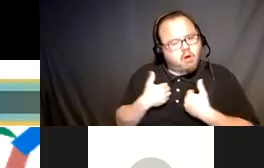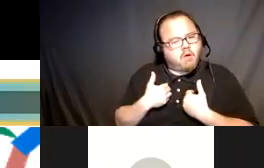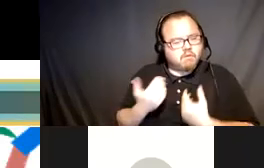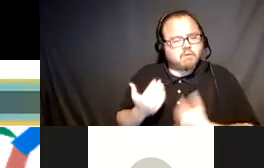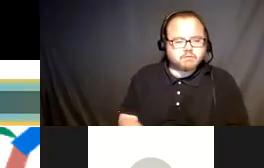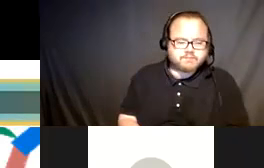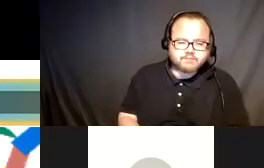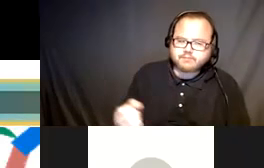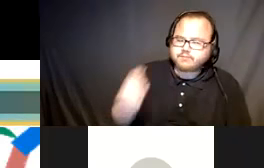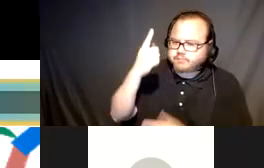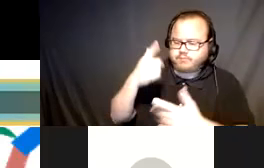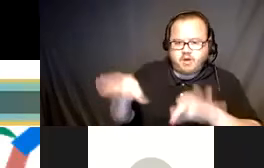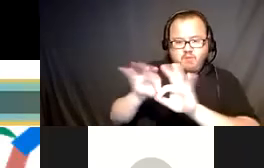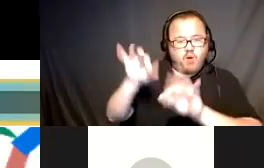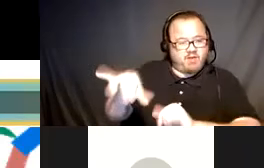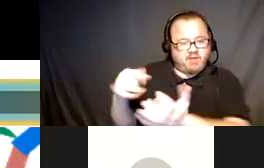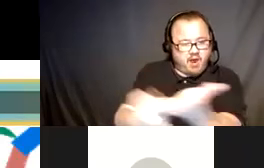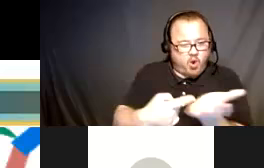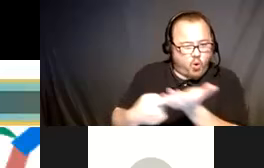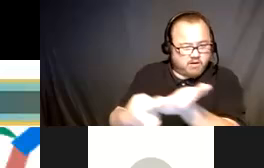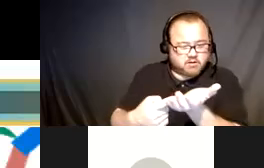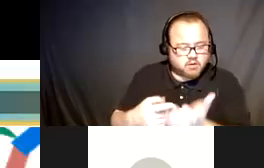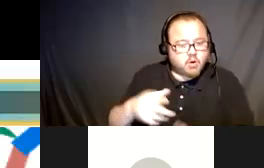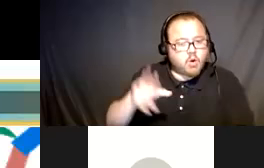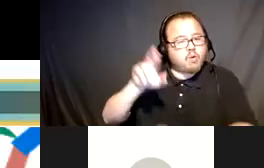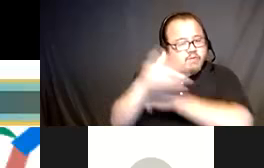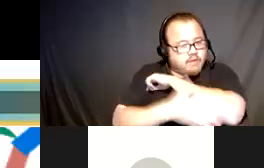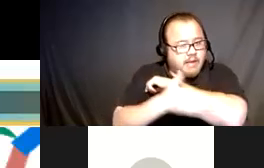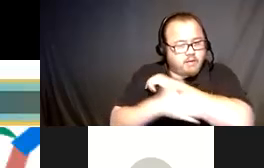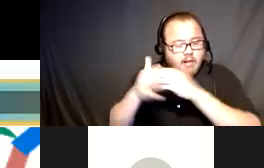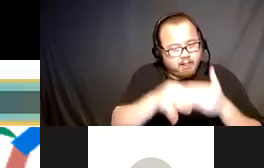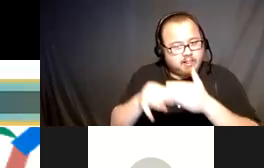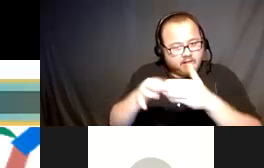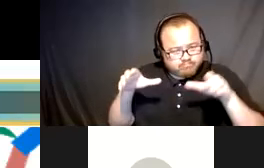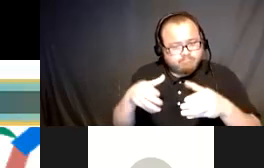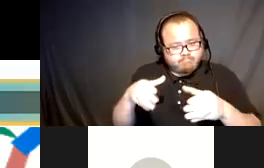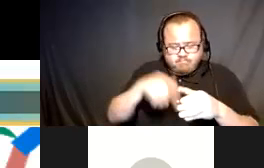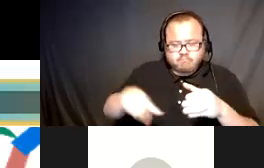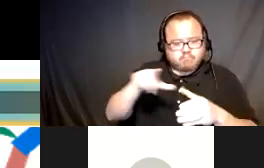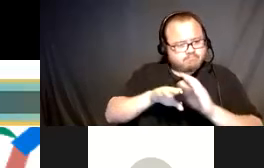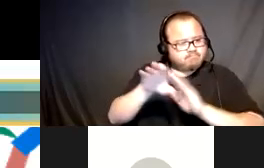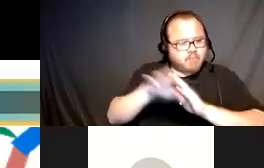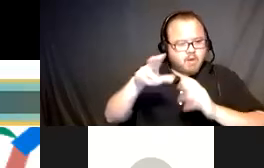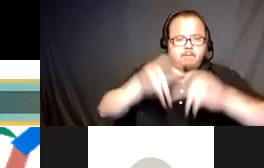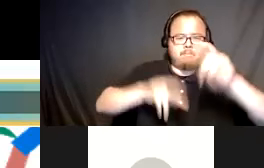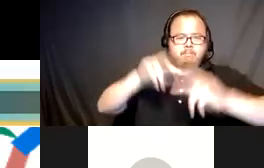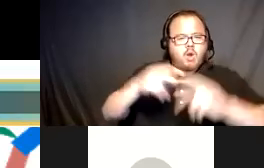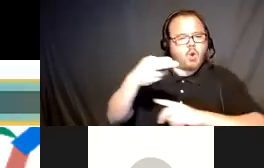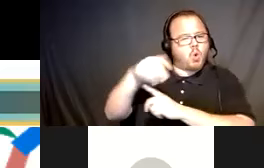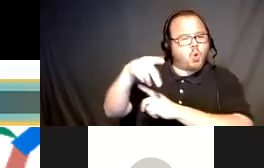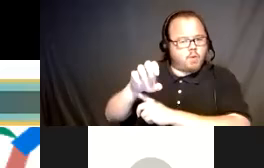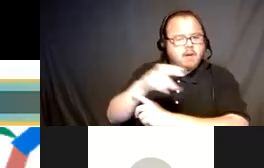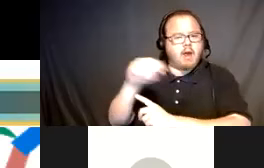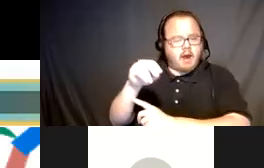Understanding the importance of such conversations, Riverside County's leadership adopted Building Hope and Resiliency as a